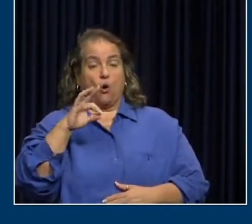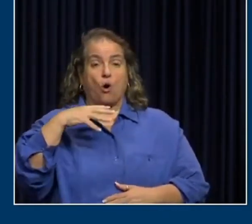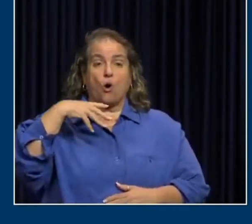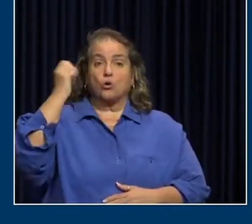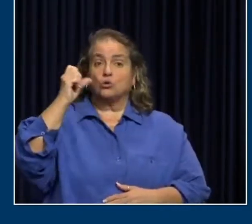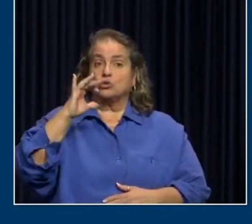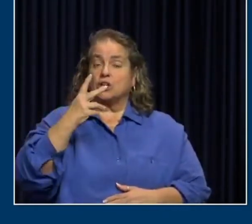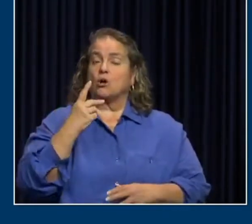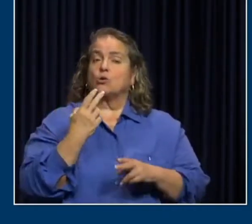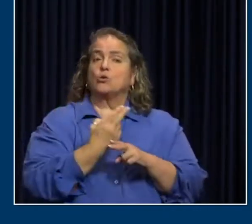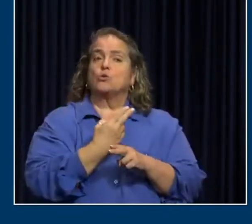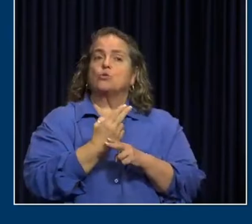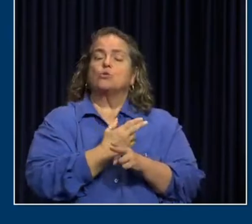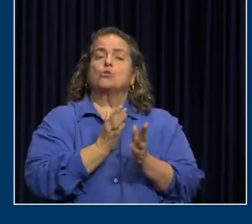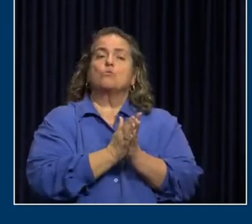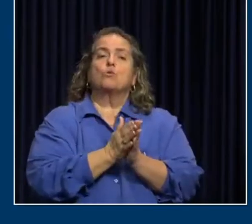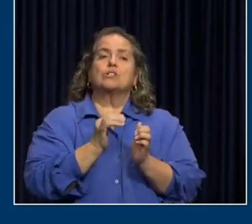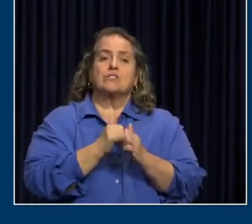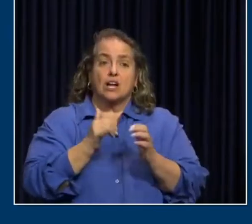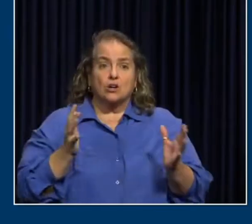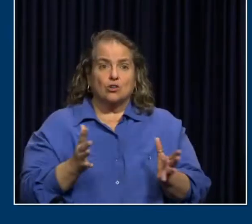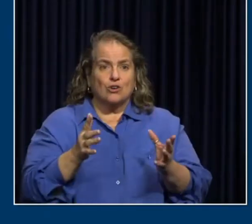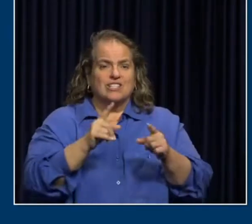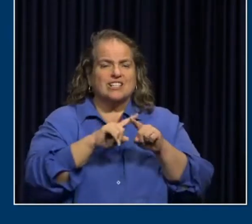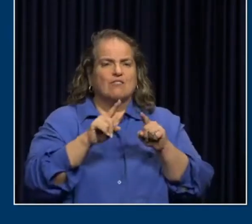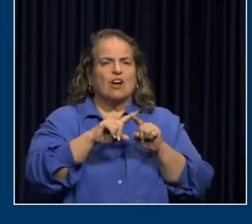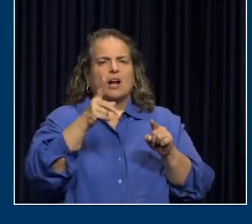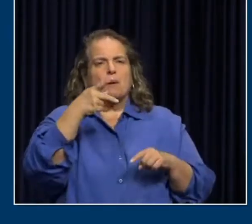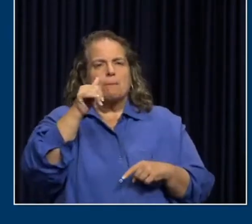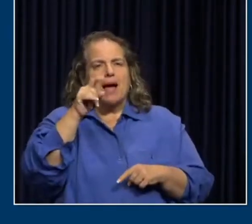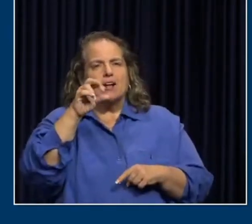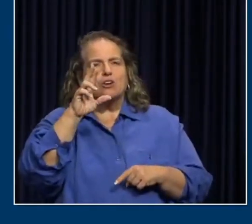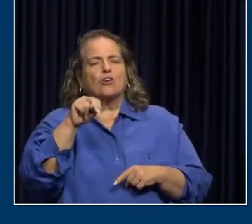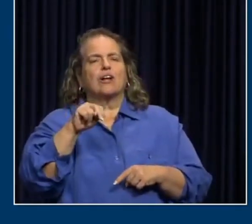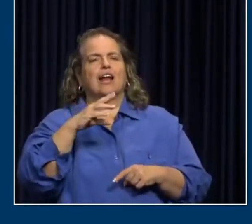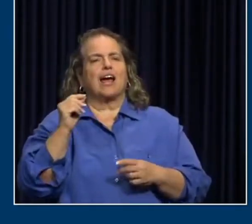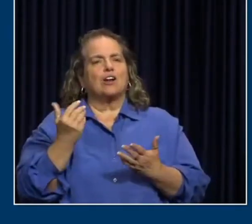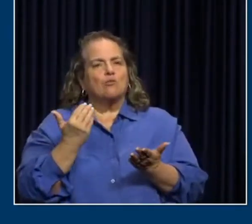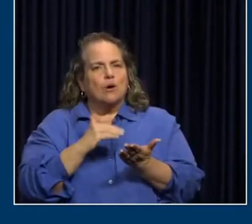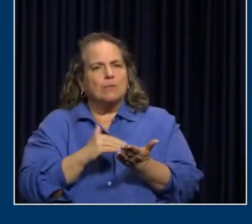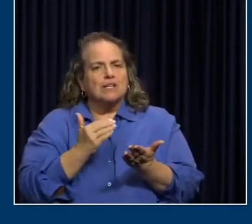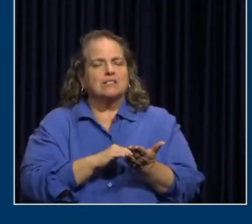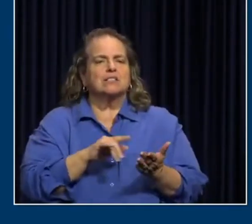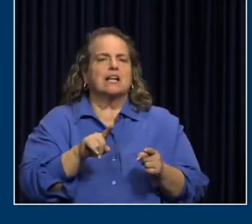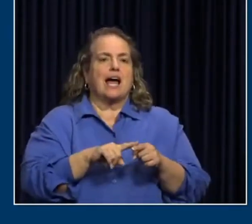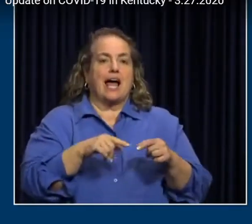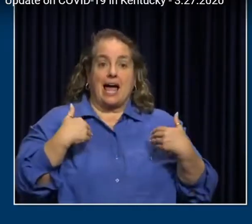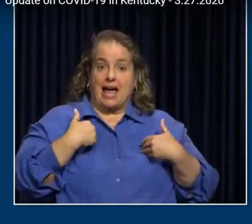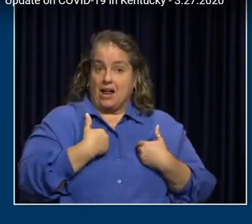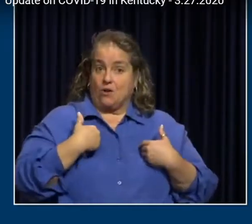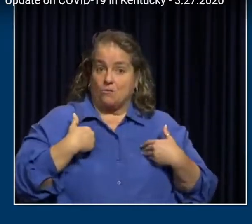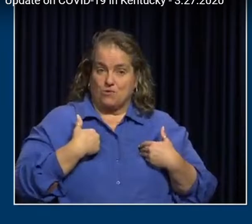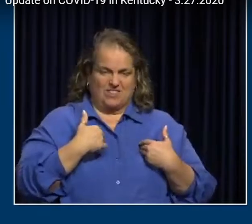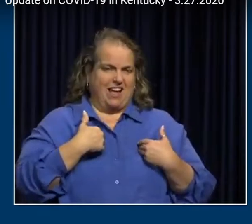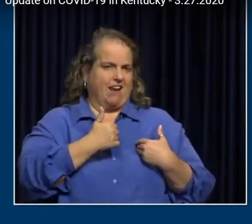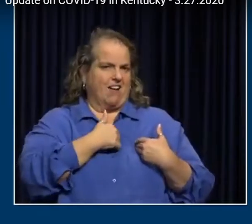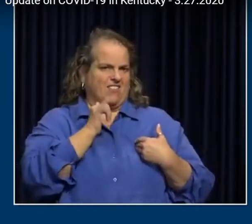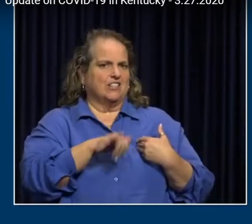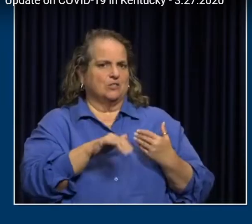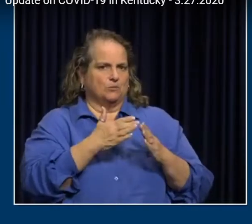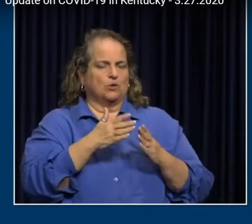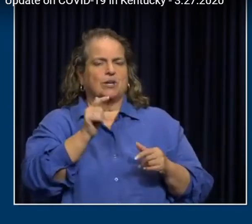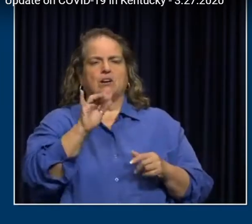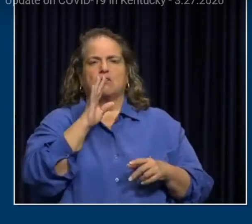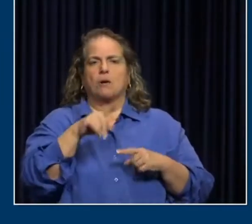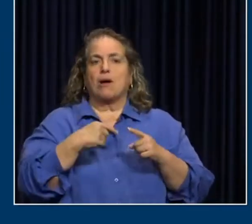can use books that encourage different patterns and repetitions, such as animals, which I really like this book because you can talk